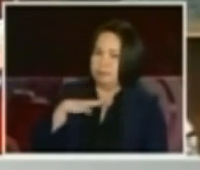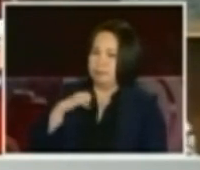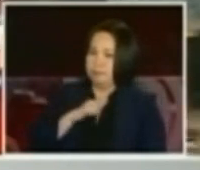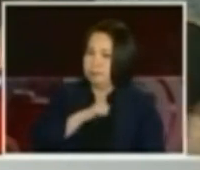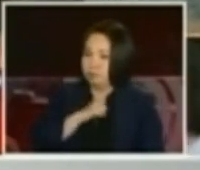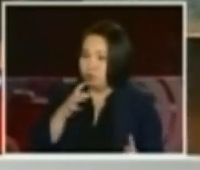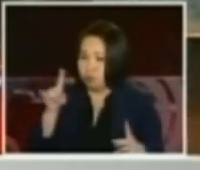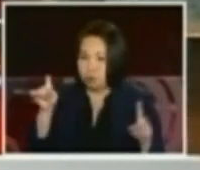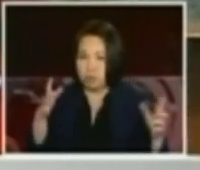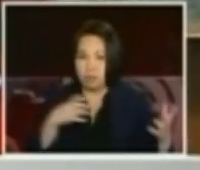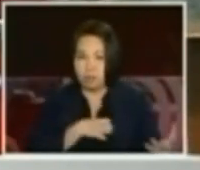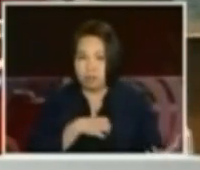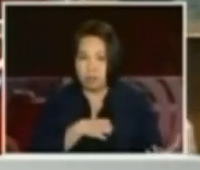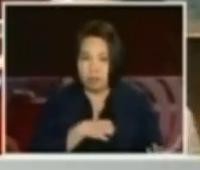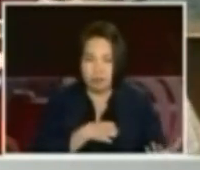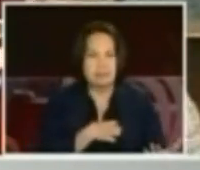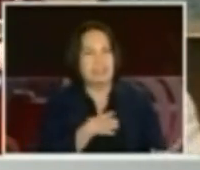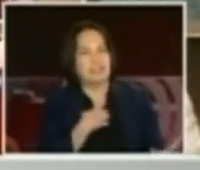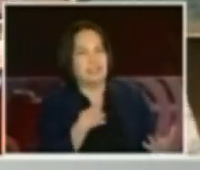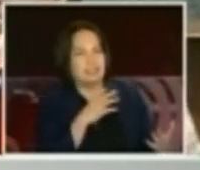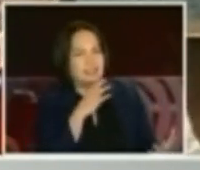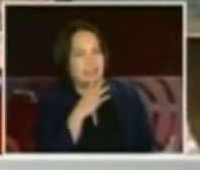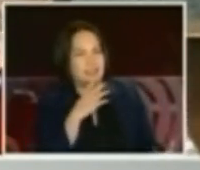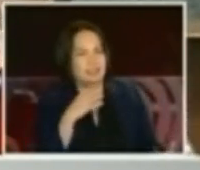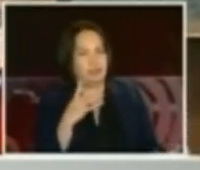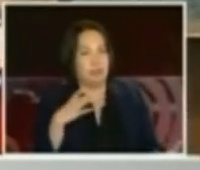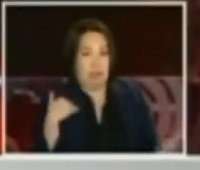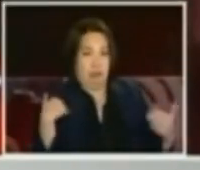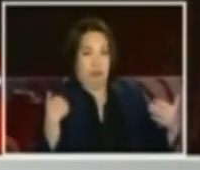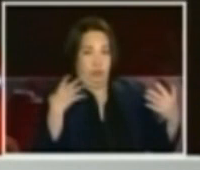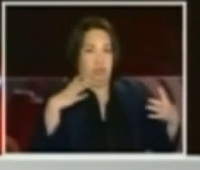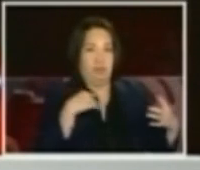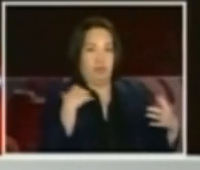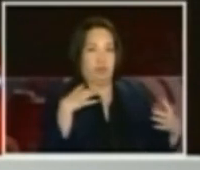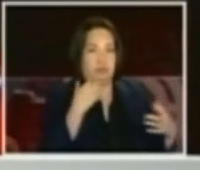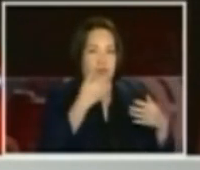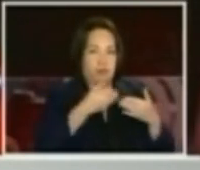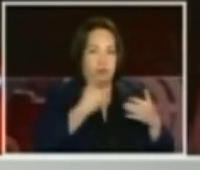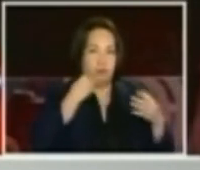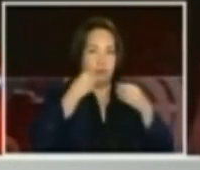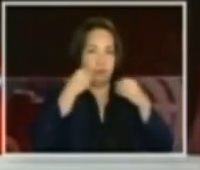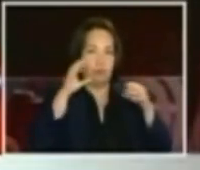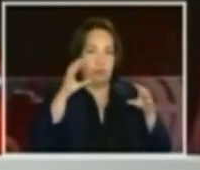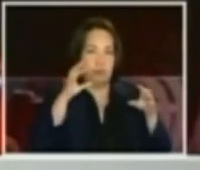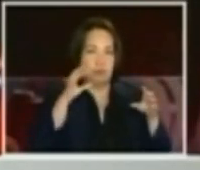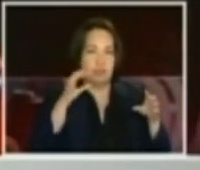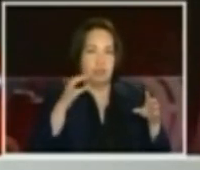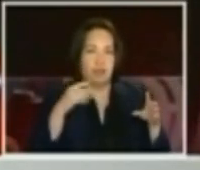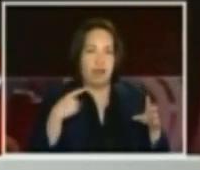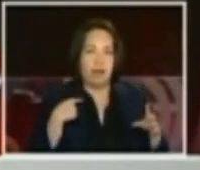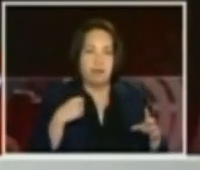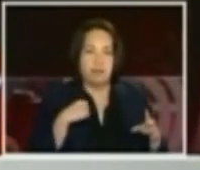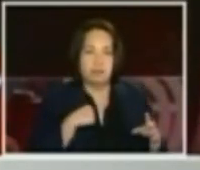Chair hears none. Mr. President. Yes. Before the adjournment. Yes. Senator Angara wishes